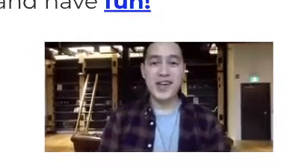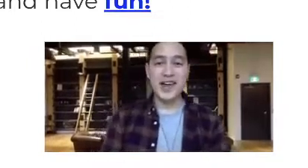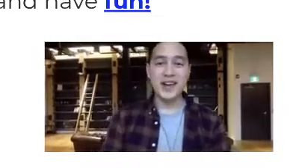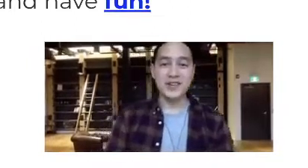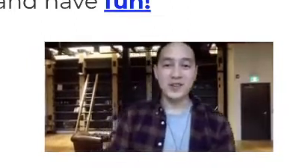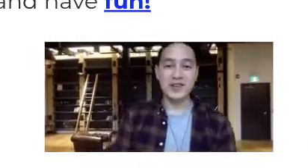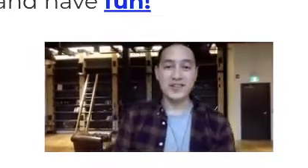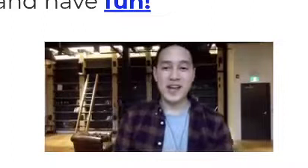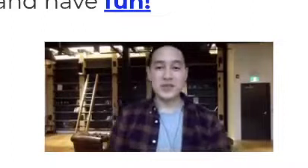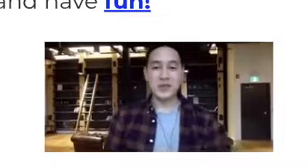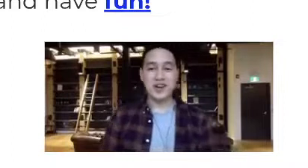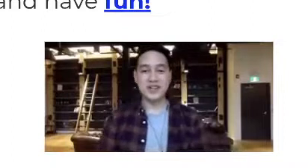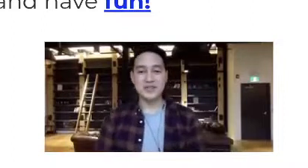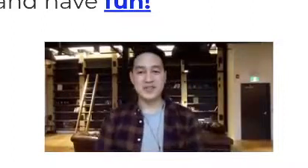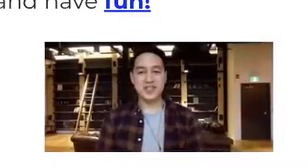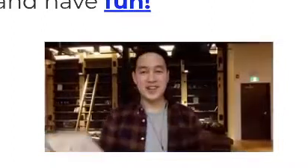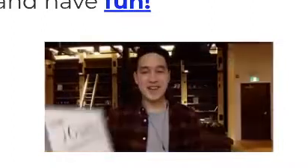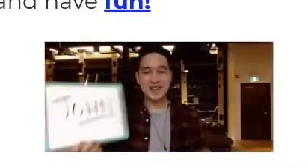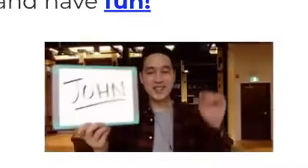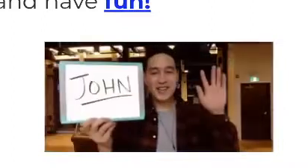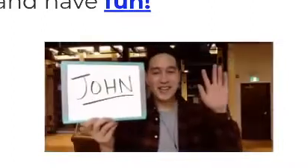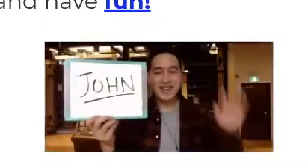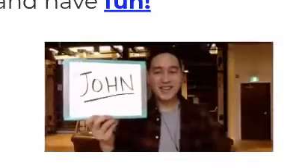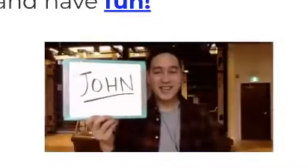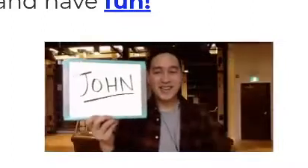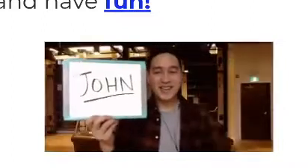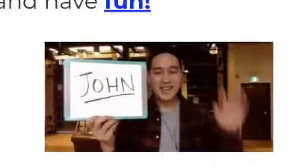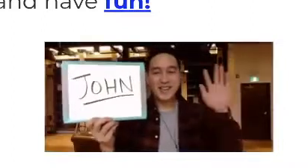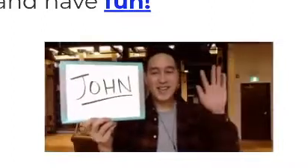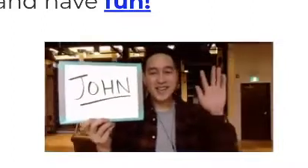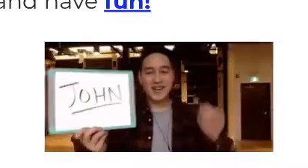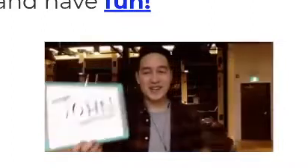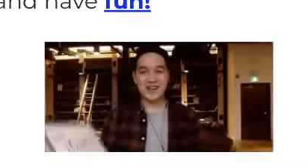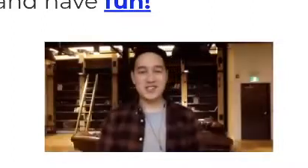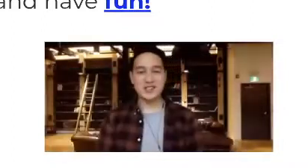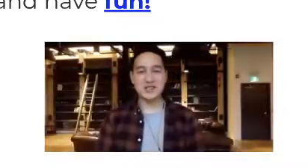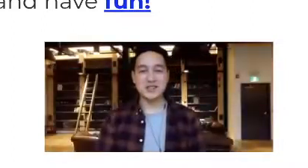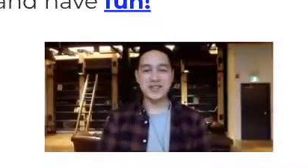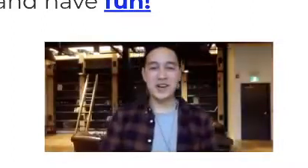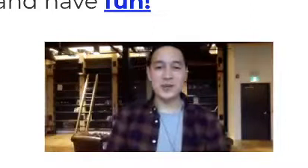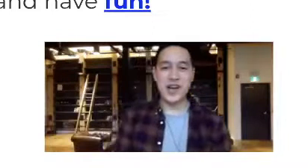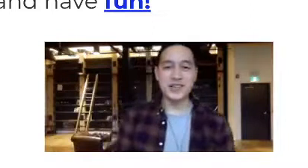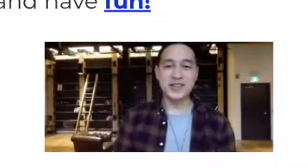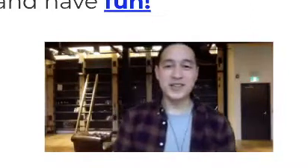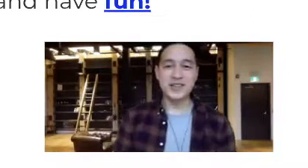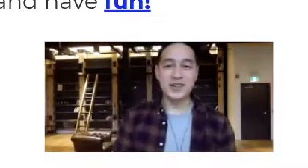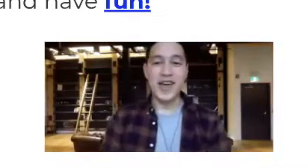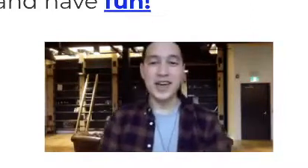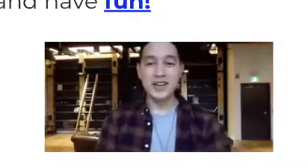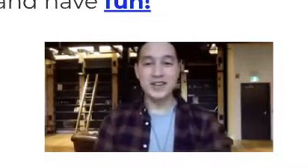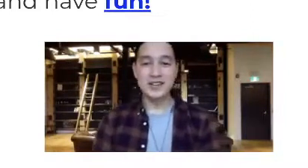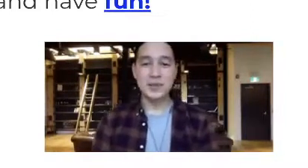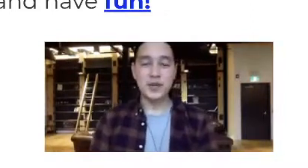you are and what you look like before they click play. And again, you don't always have to be the center of the attention. You don't always have to be on camera. I'm going to show other